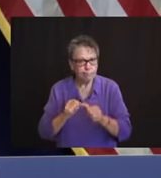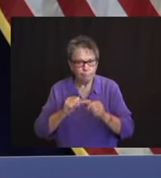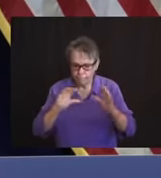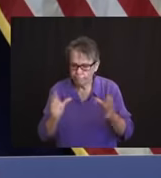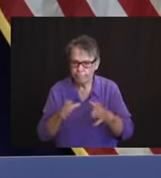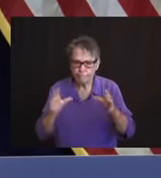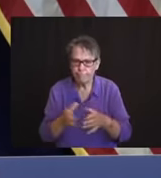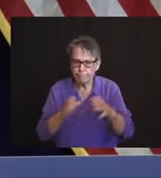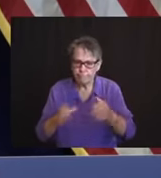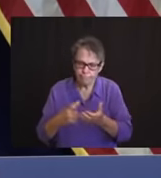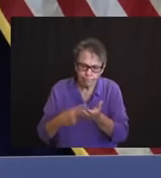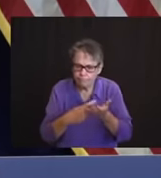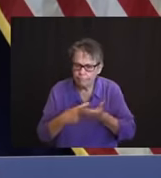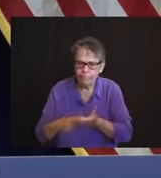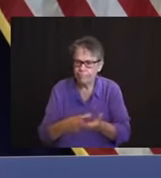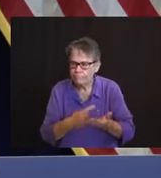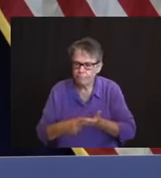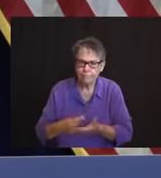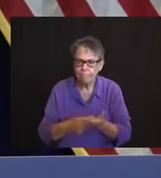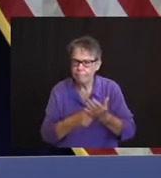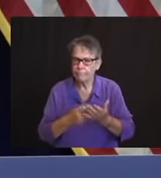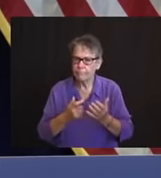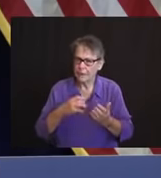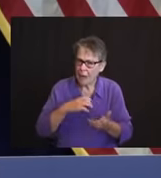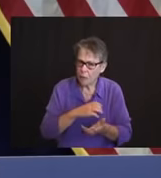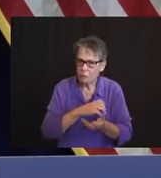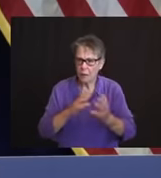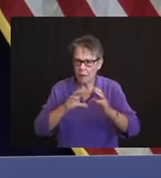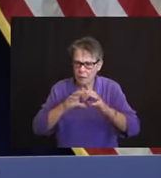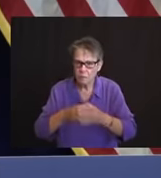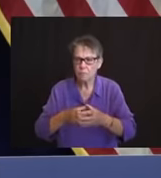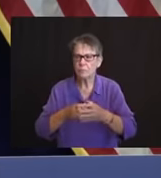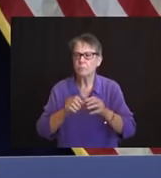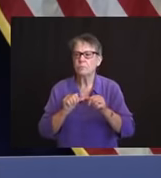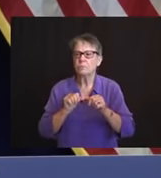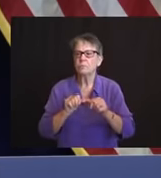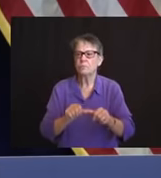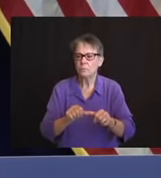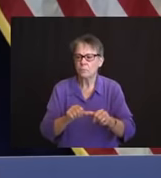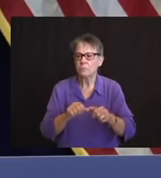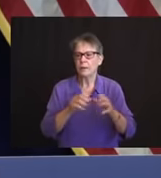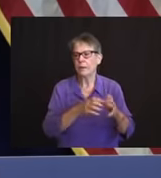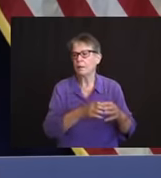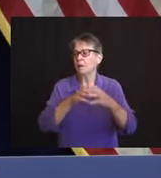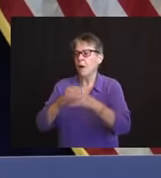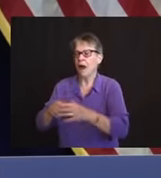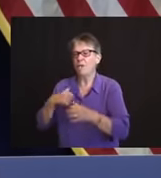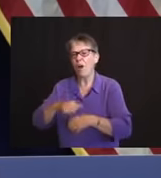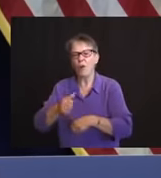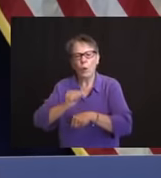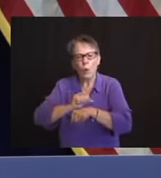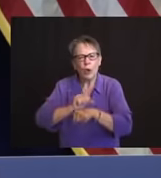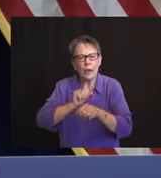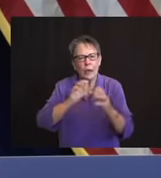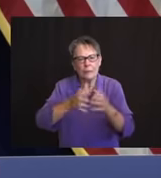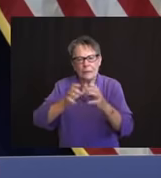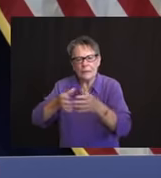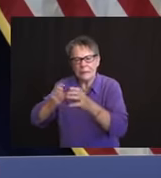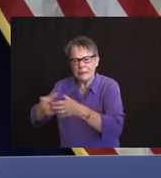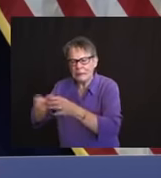Council has various working committees that are working on tangible projects on the ground in Atlantic